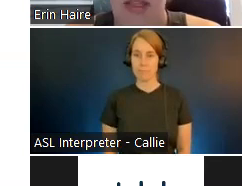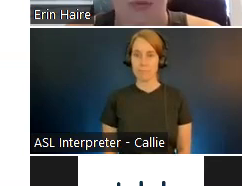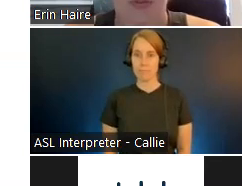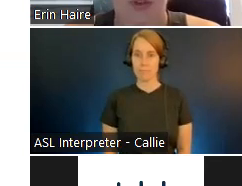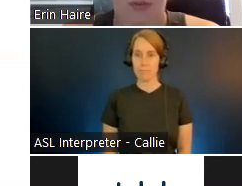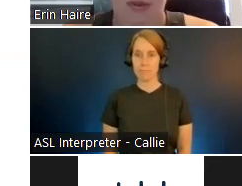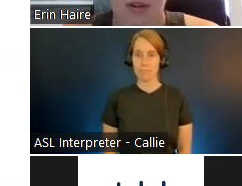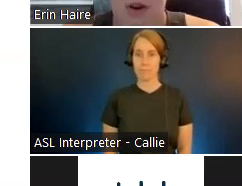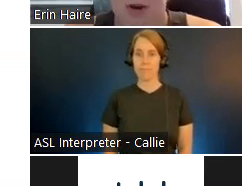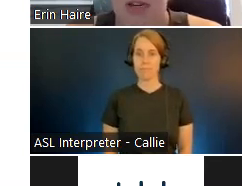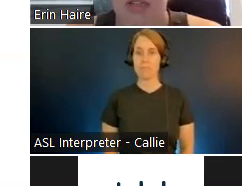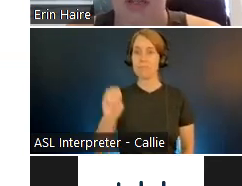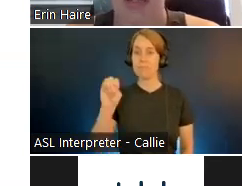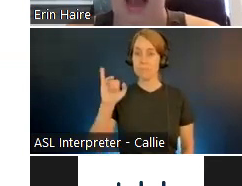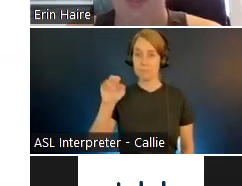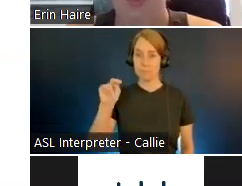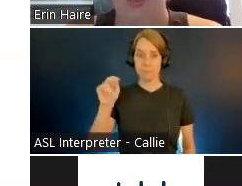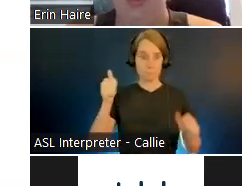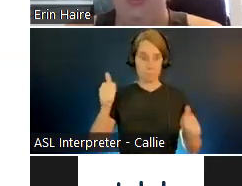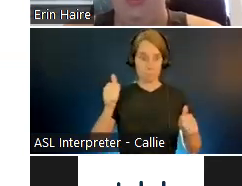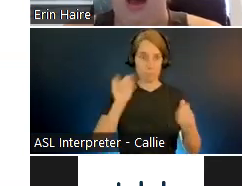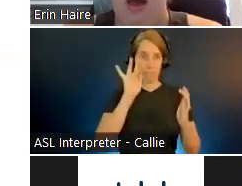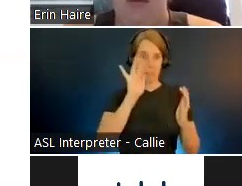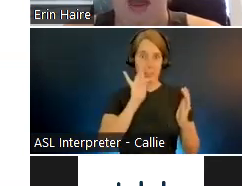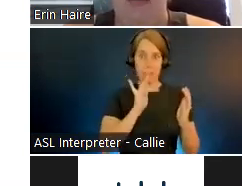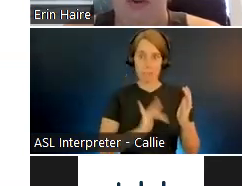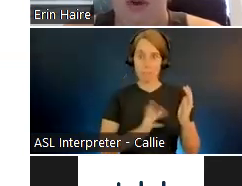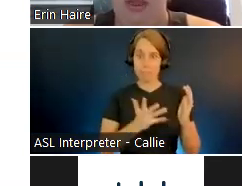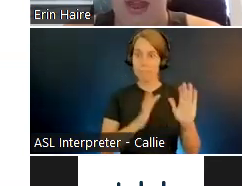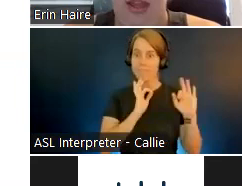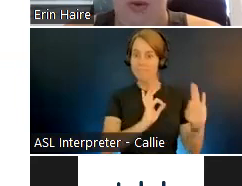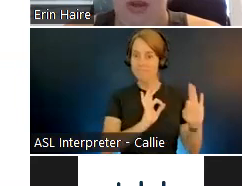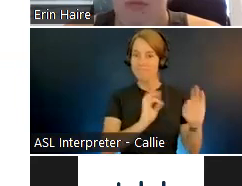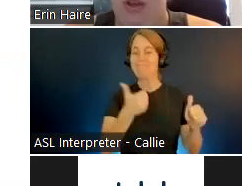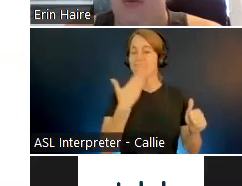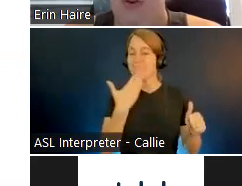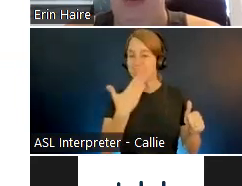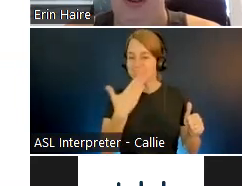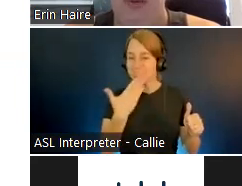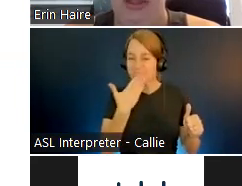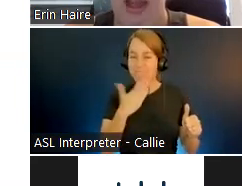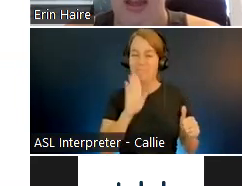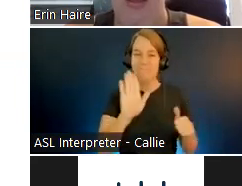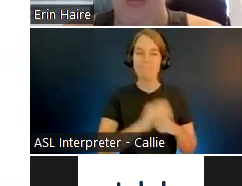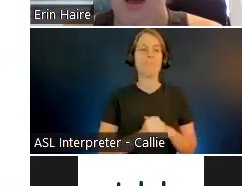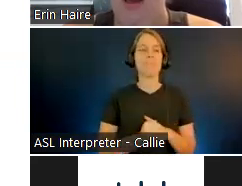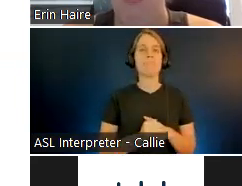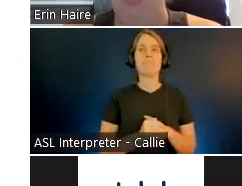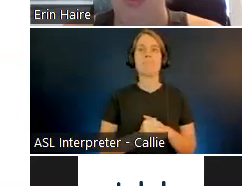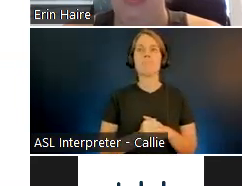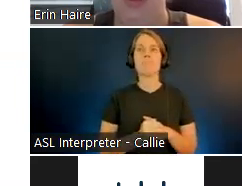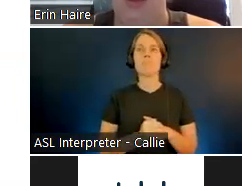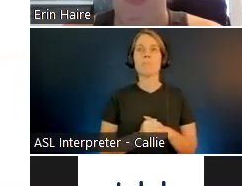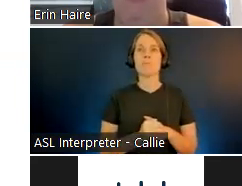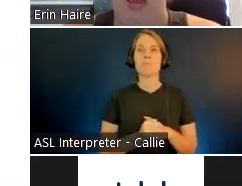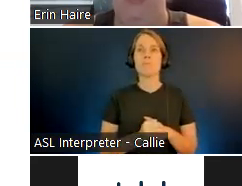Okay, I think we've got most of our participants captured. Everyone, thank you so much for doing that.